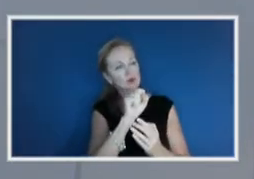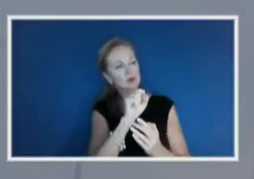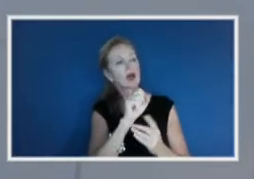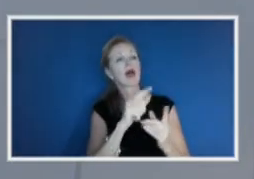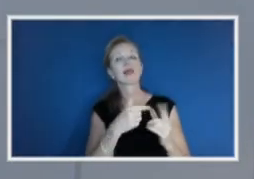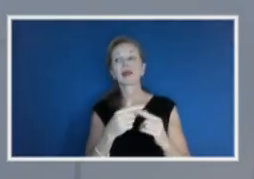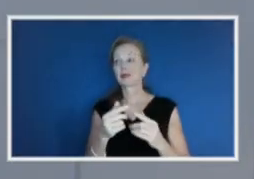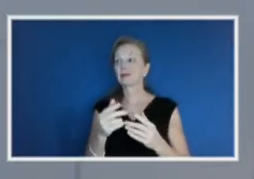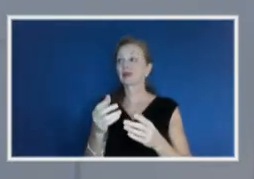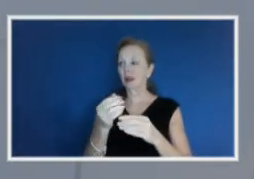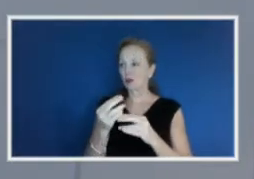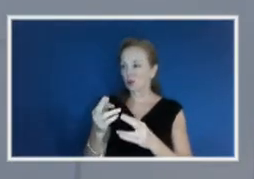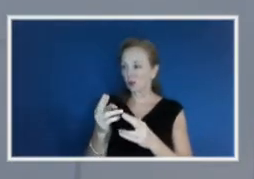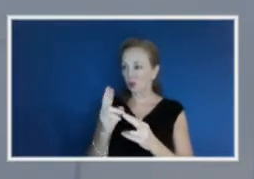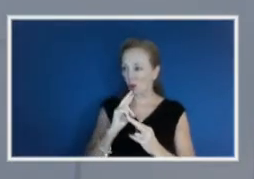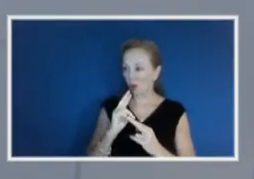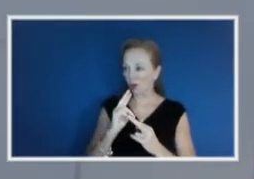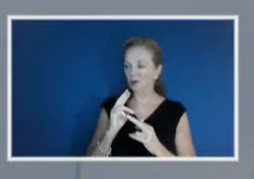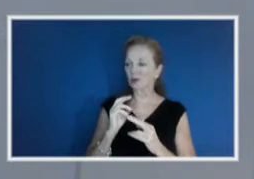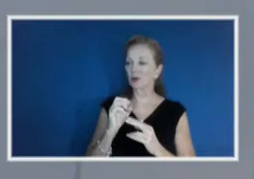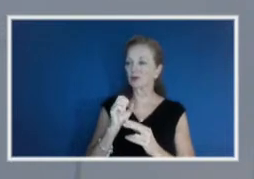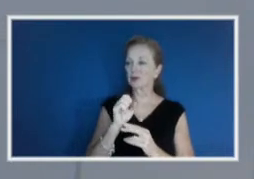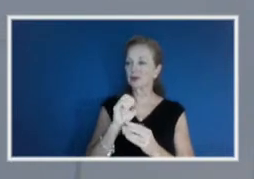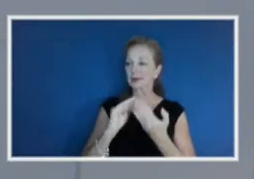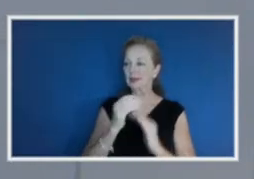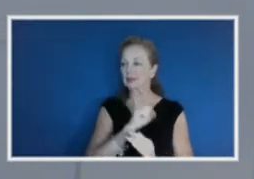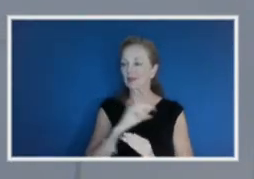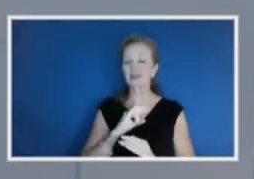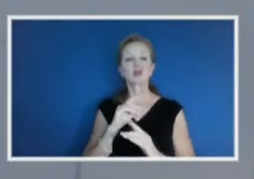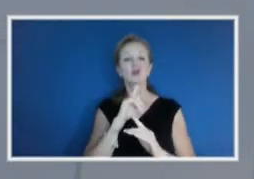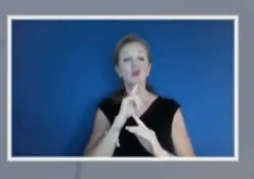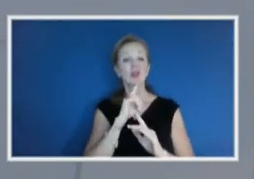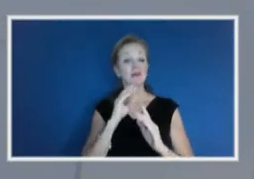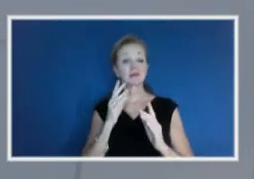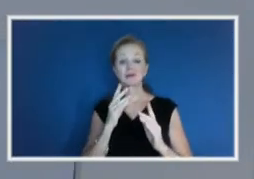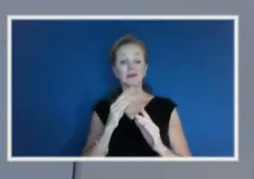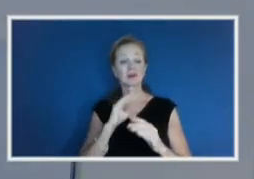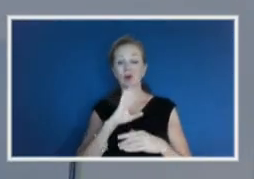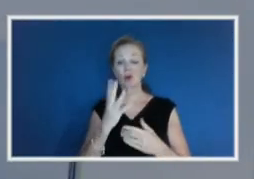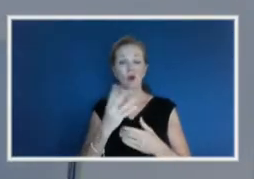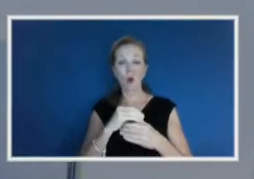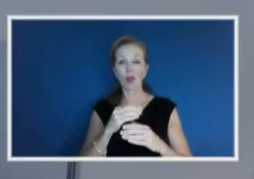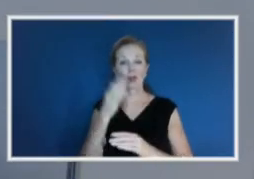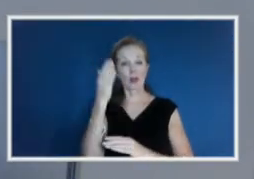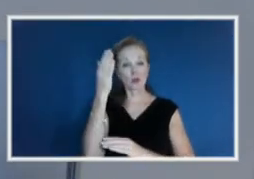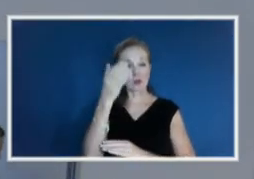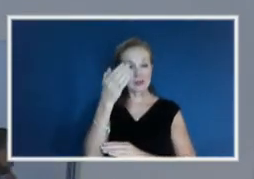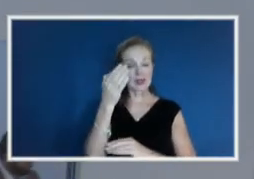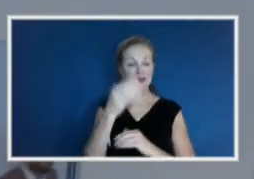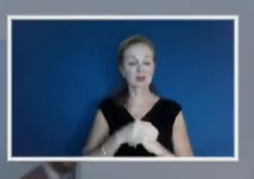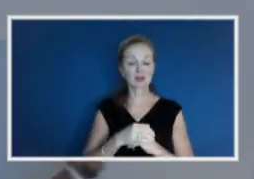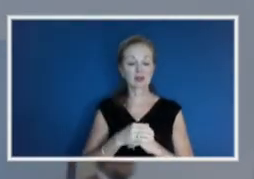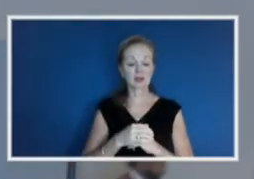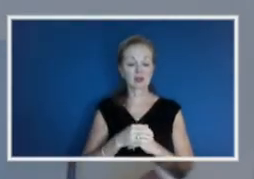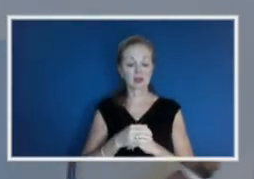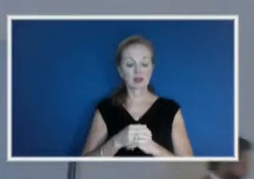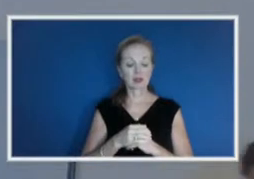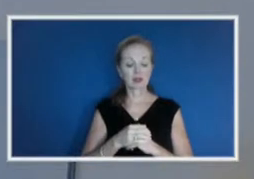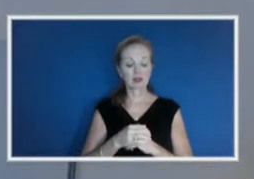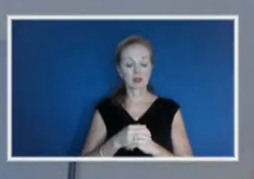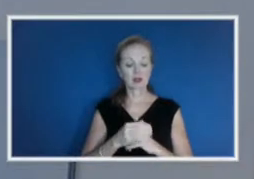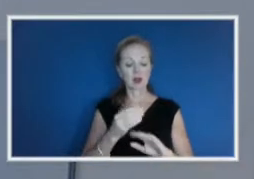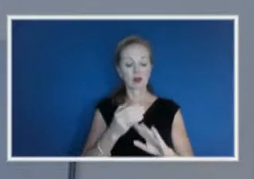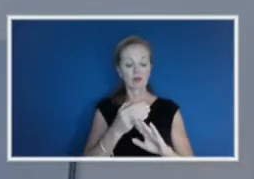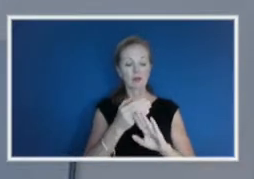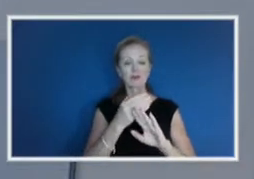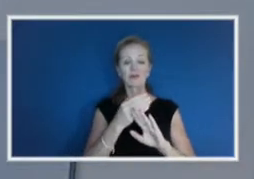it's all in the presentation. And I think if we could have done a better job rolling it out, certainly before council should have known,